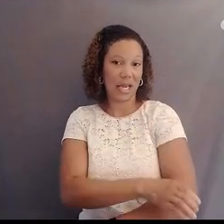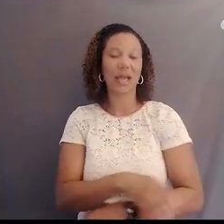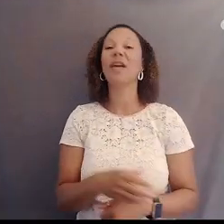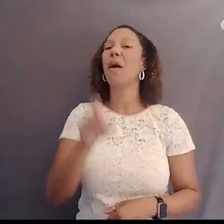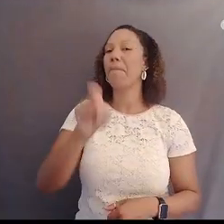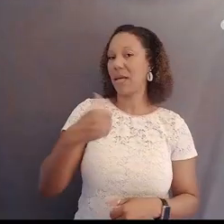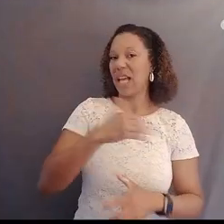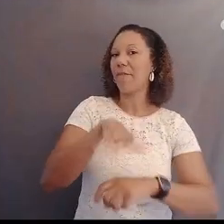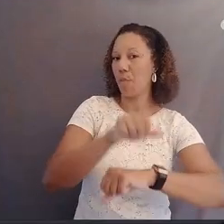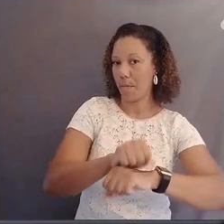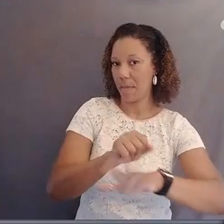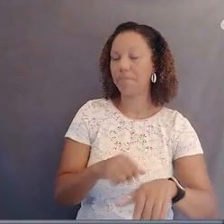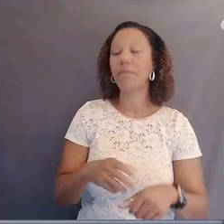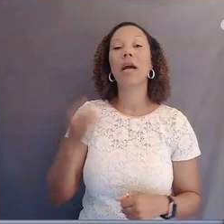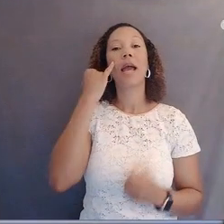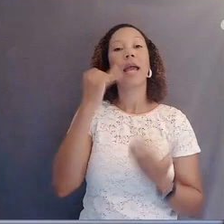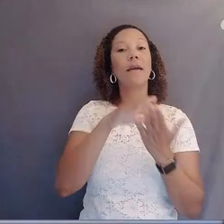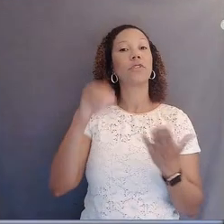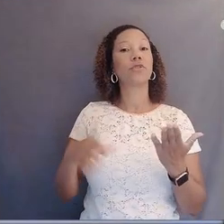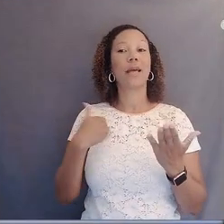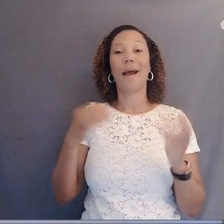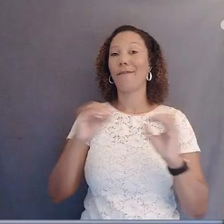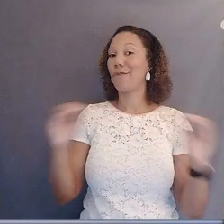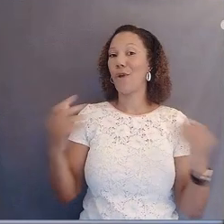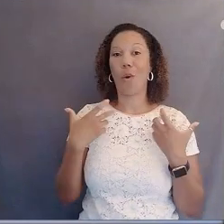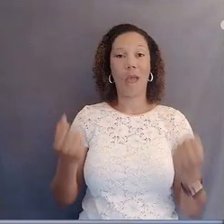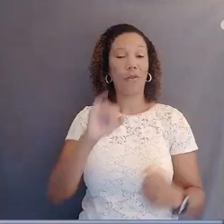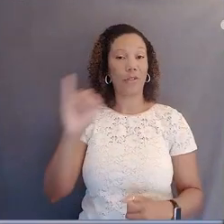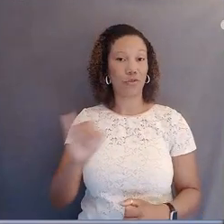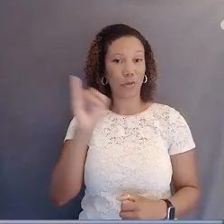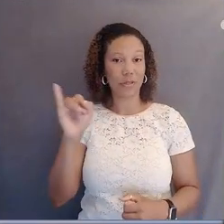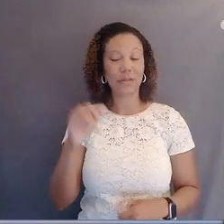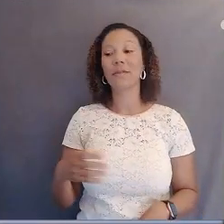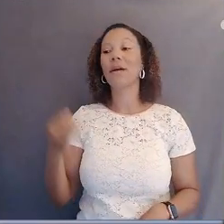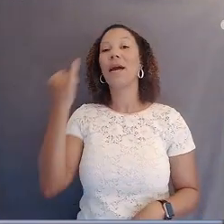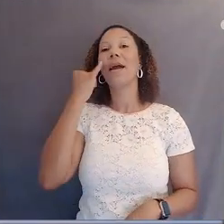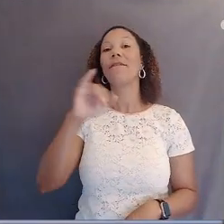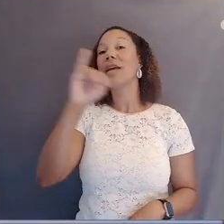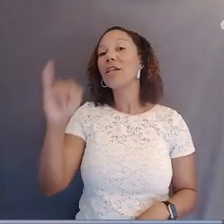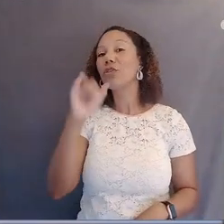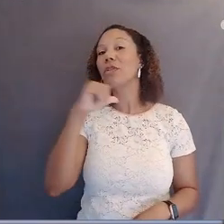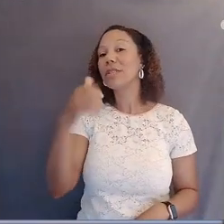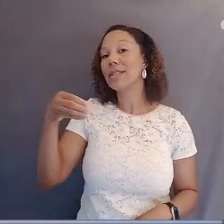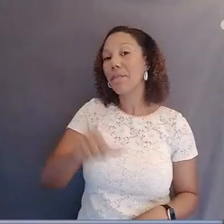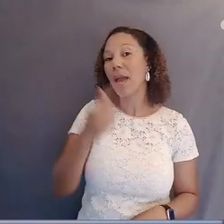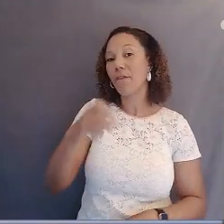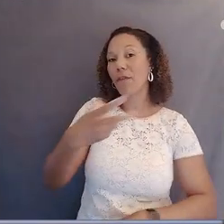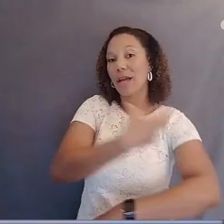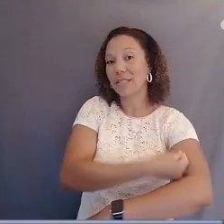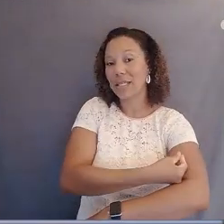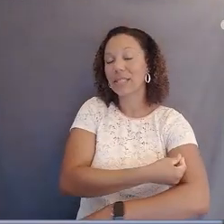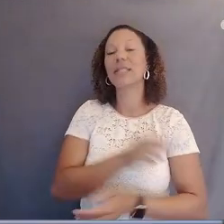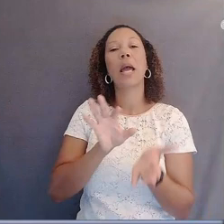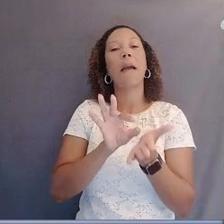appointment only for students who have no health insurance or insurance that doesn't cover vaccines, or they are Medi-Cal